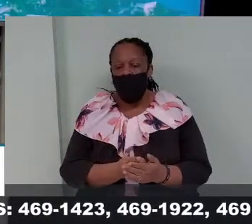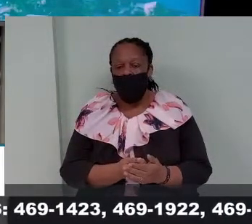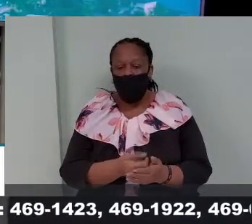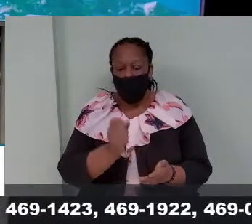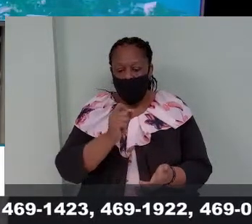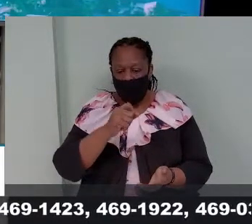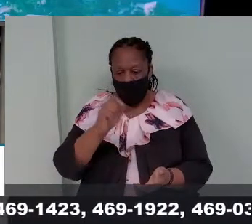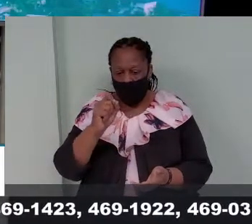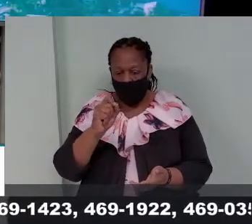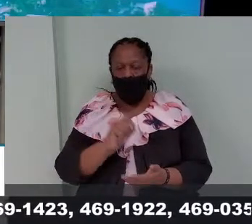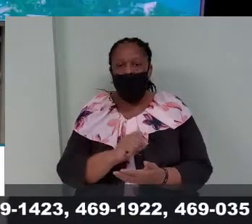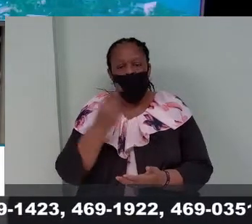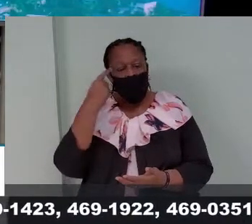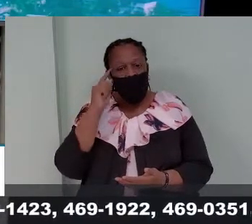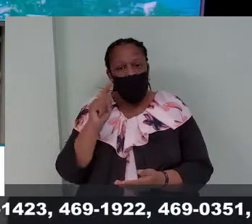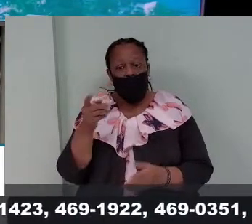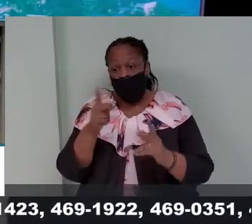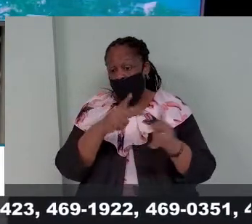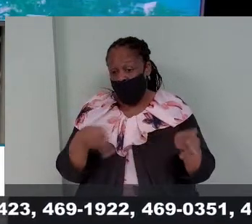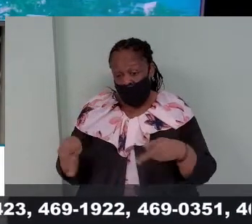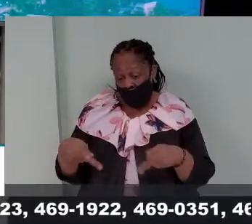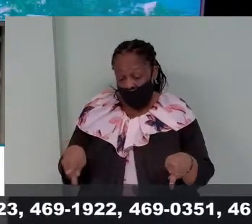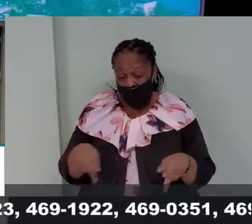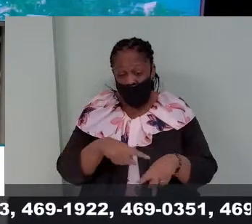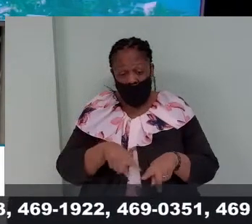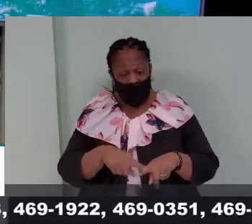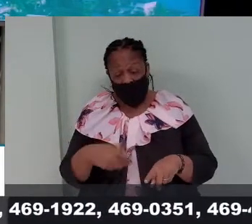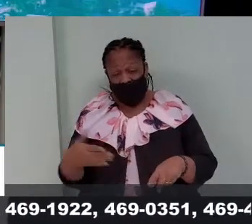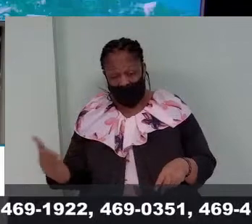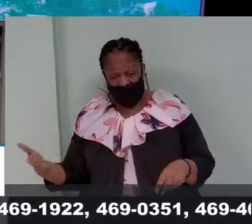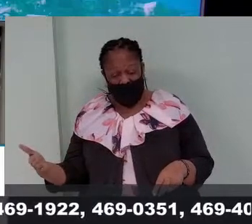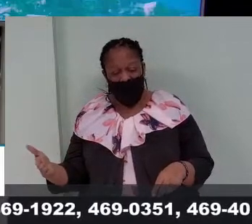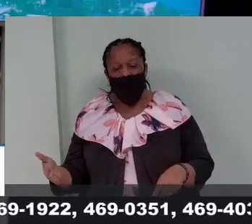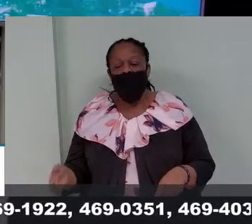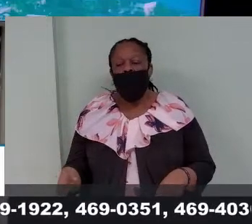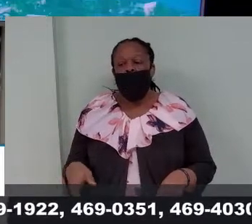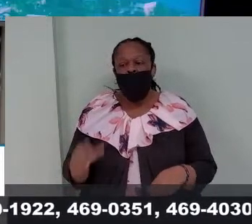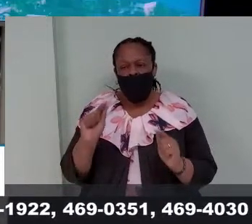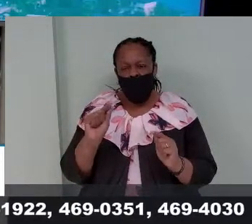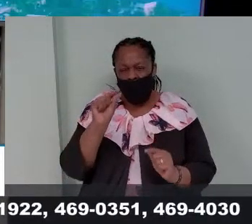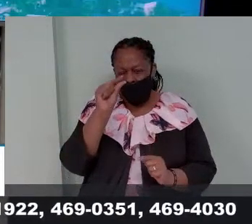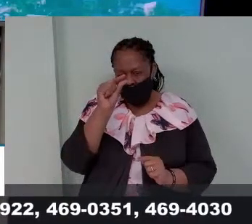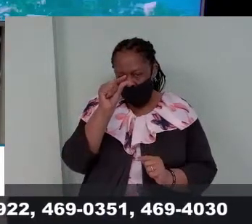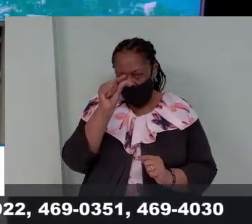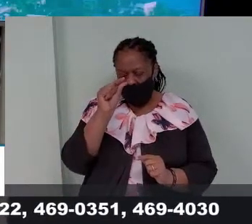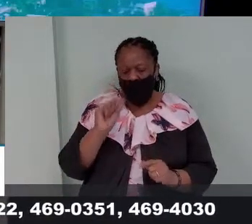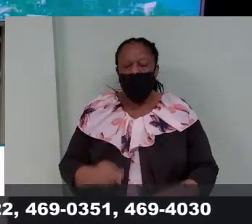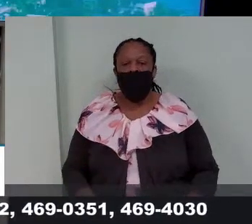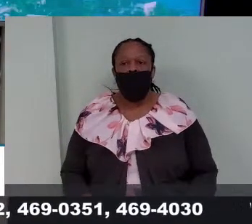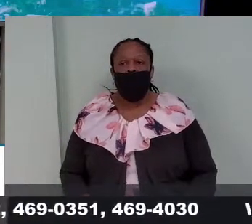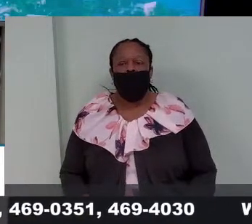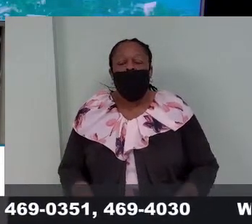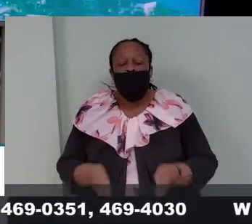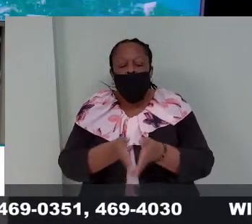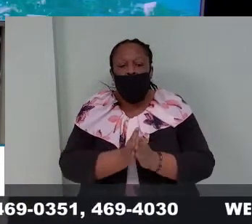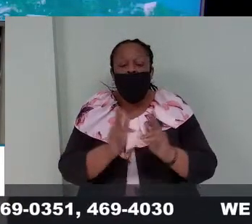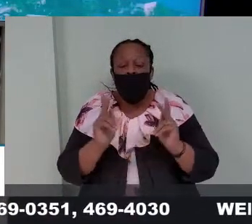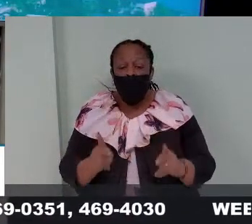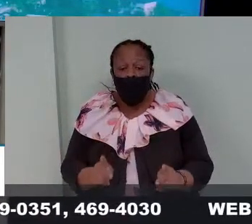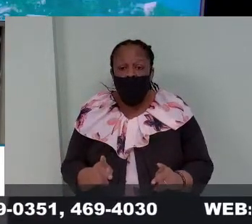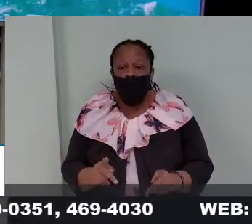will be very limited. We continue to urge residents to be conscious of your own health and adhere